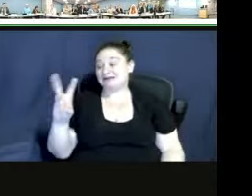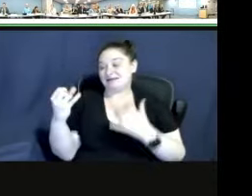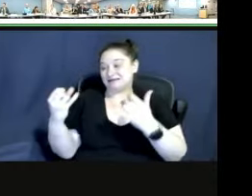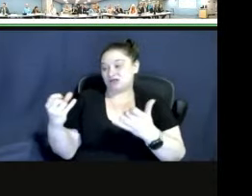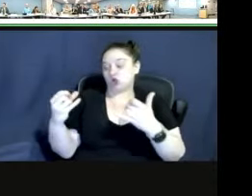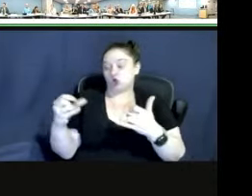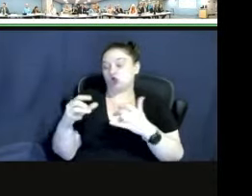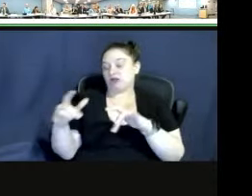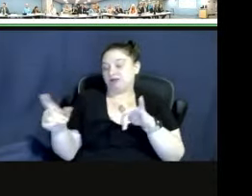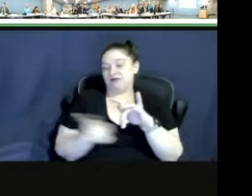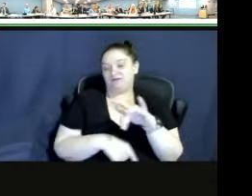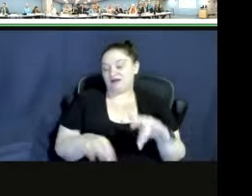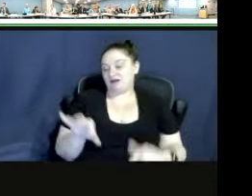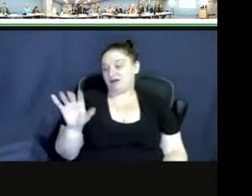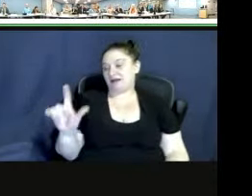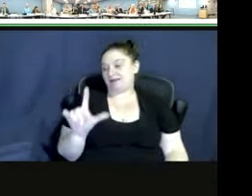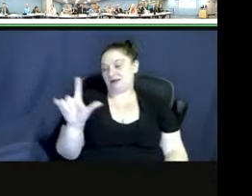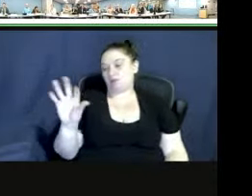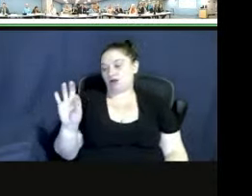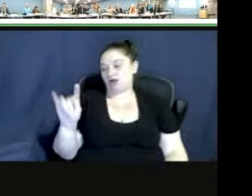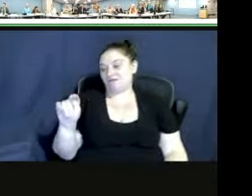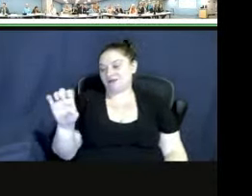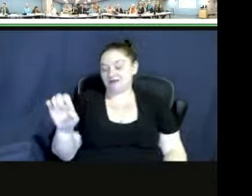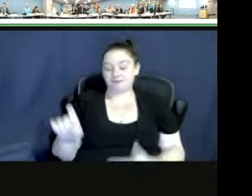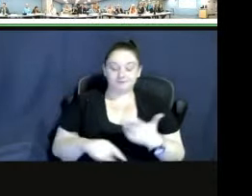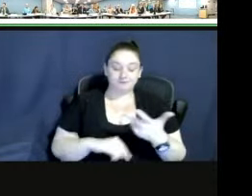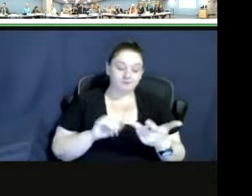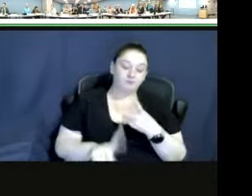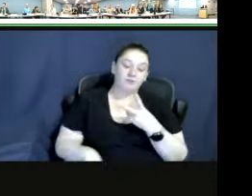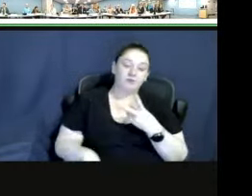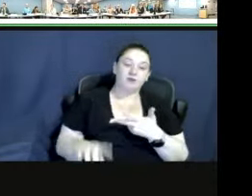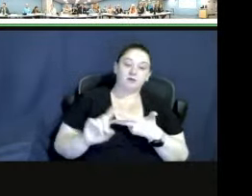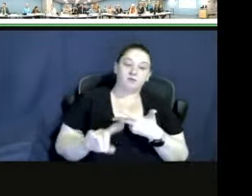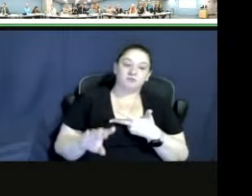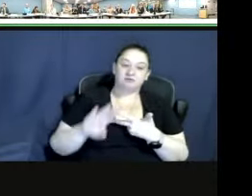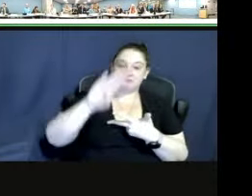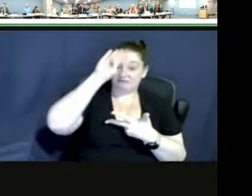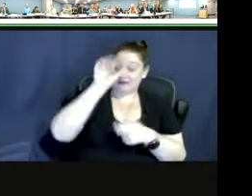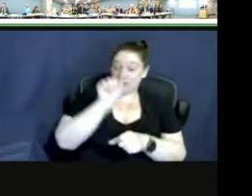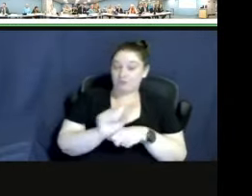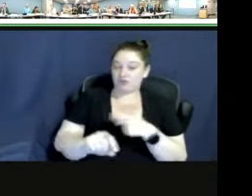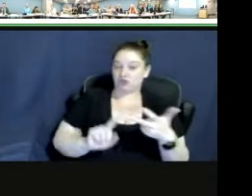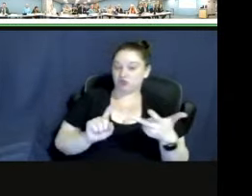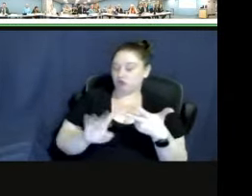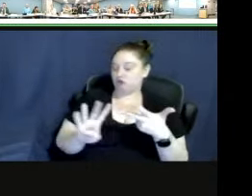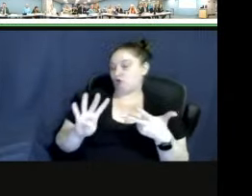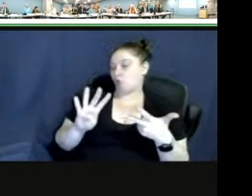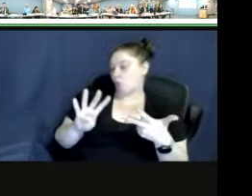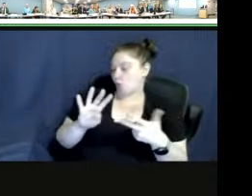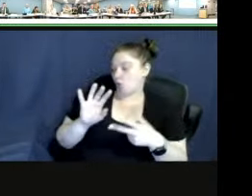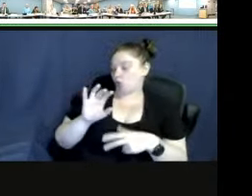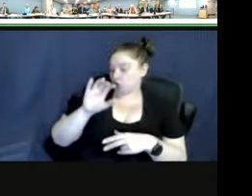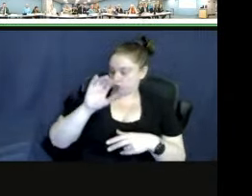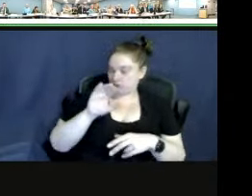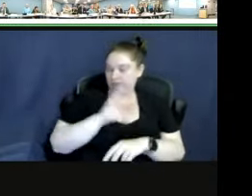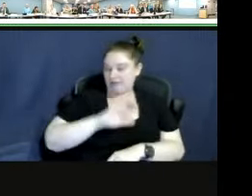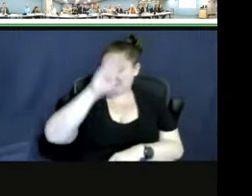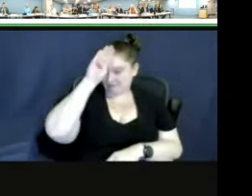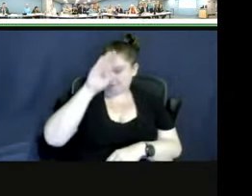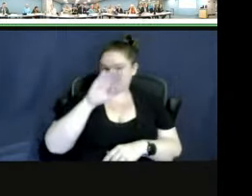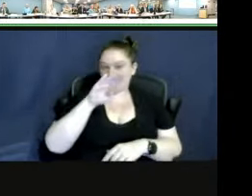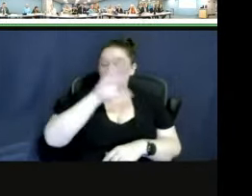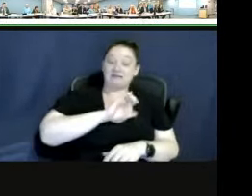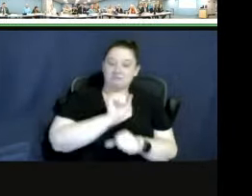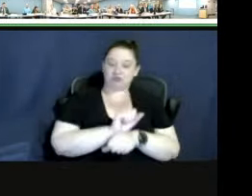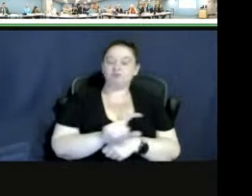FTE, six fire positions, and four police positions. The services are listed